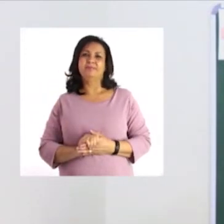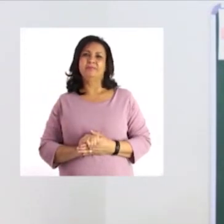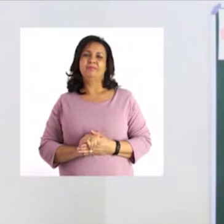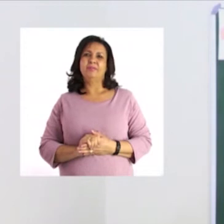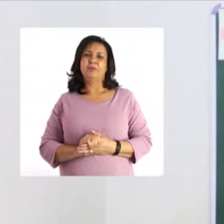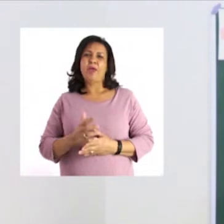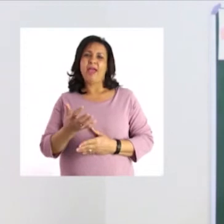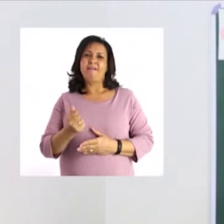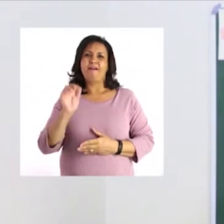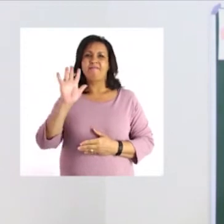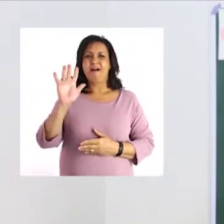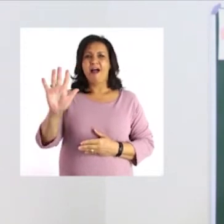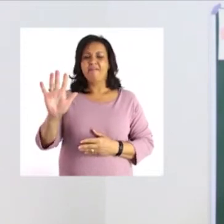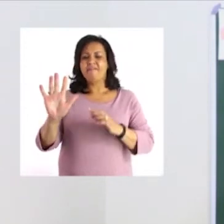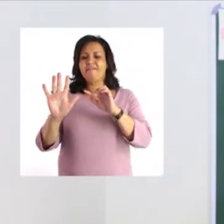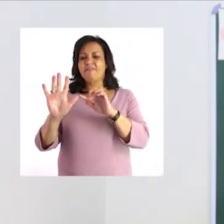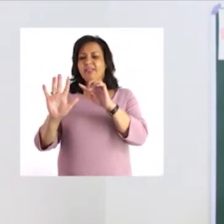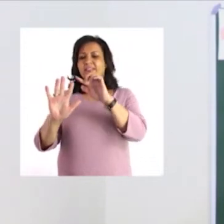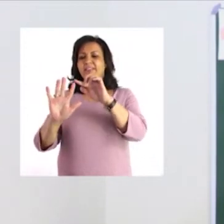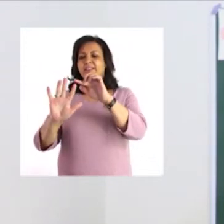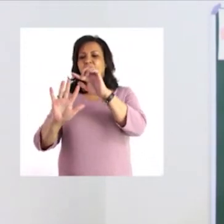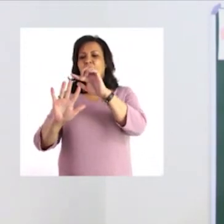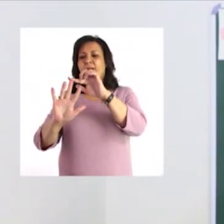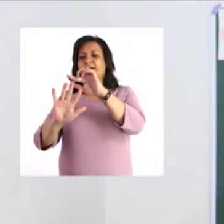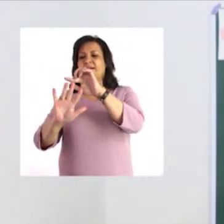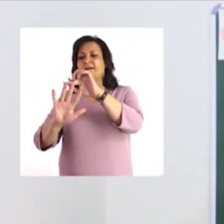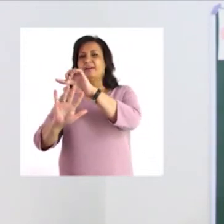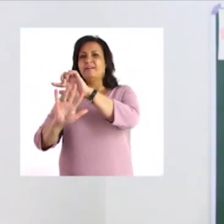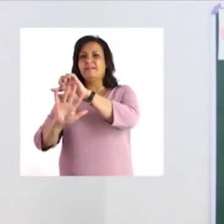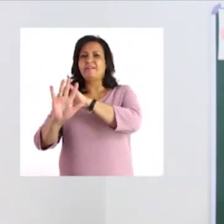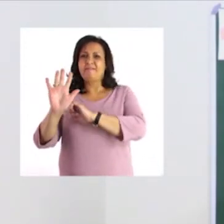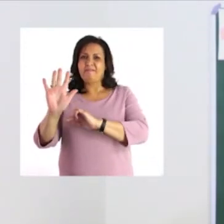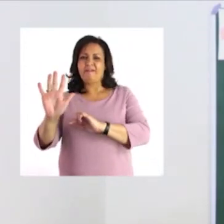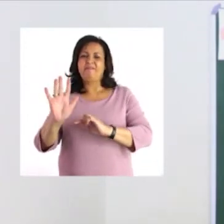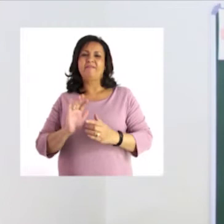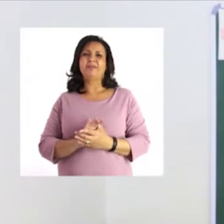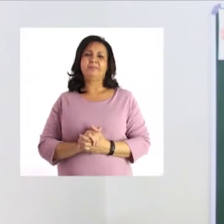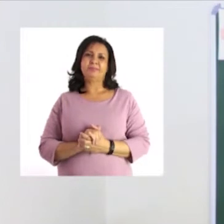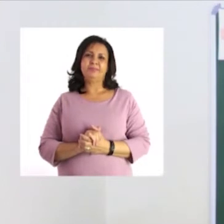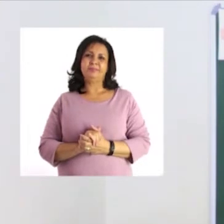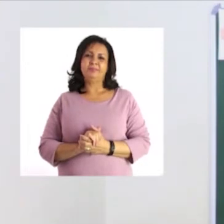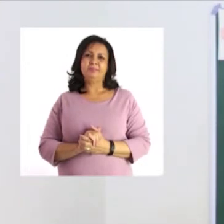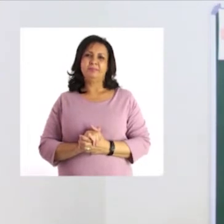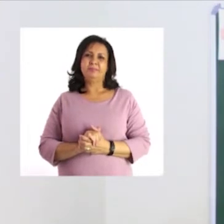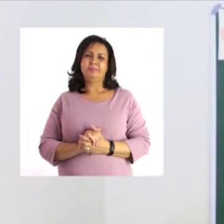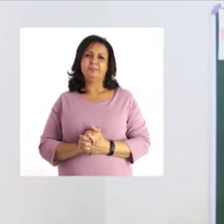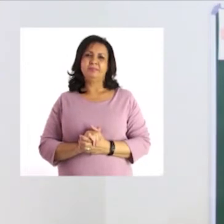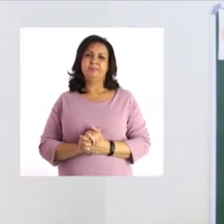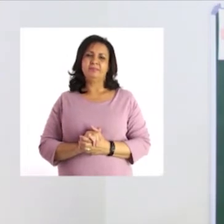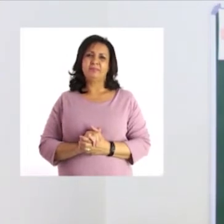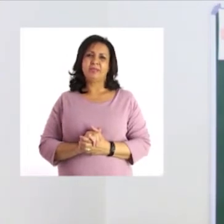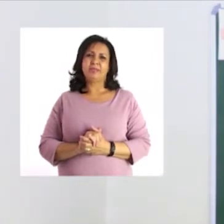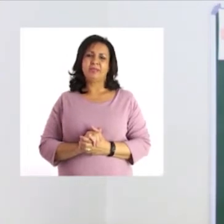have 5 fingers on our one hand. 5 fingers on our one hand. Well,